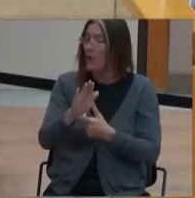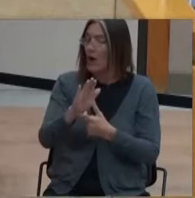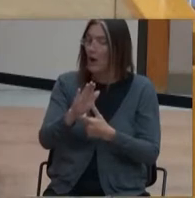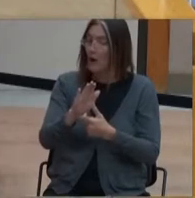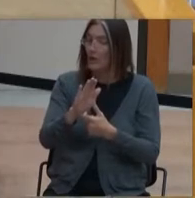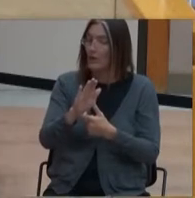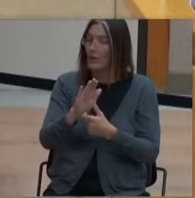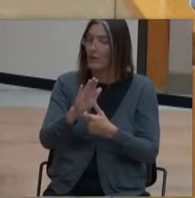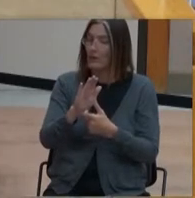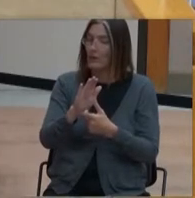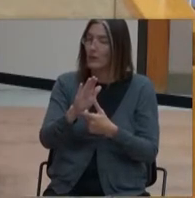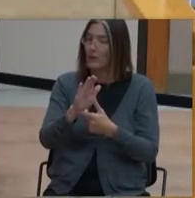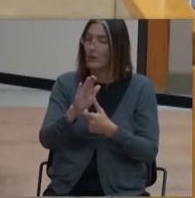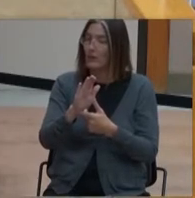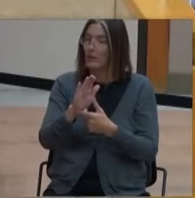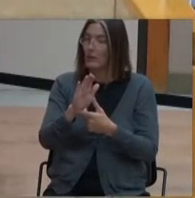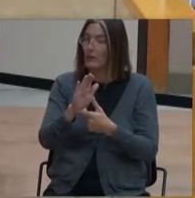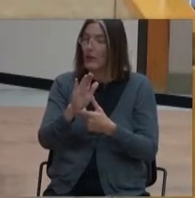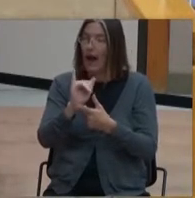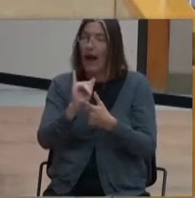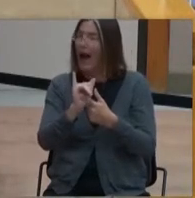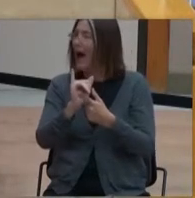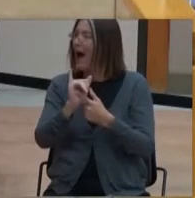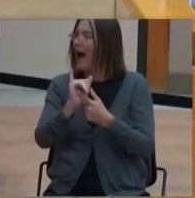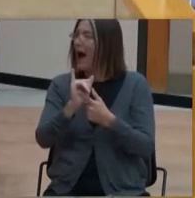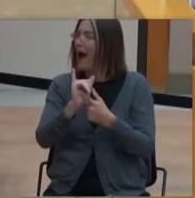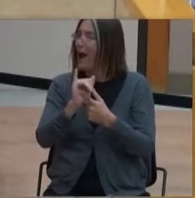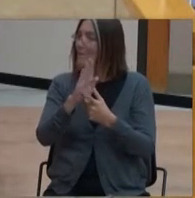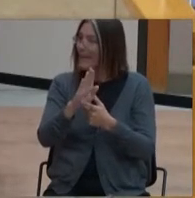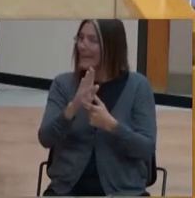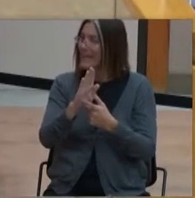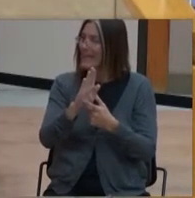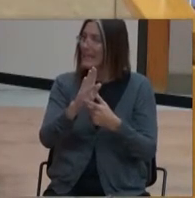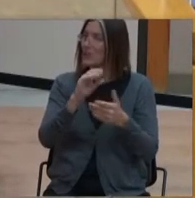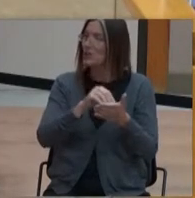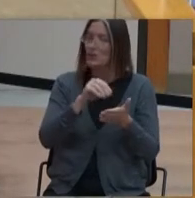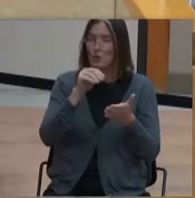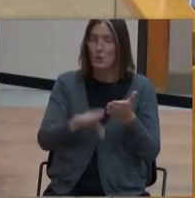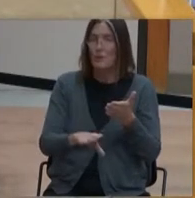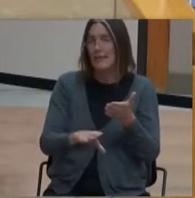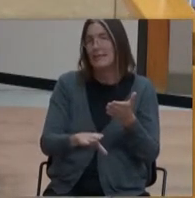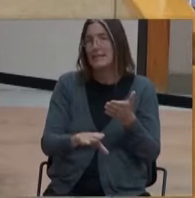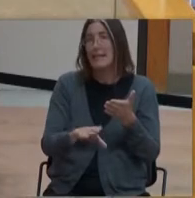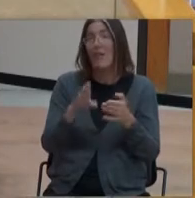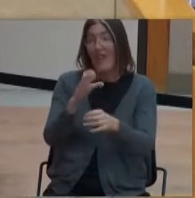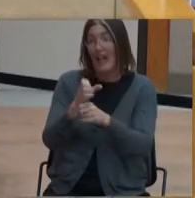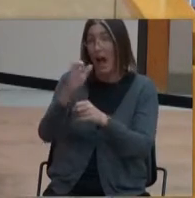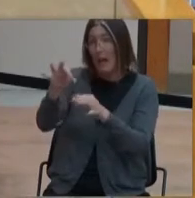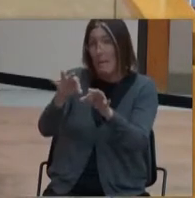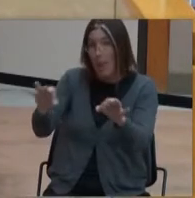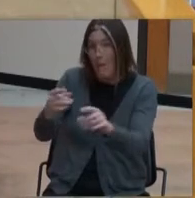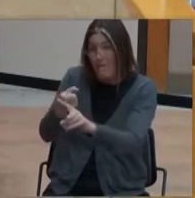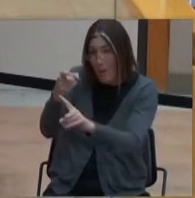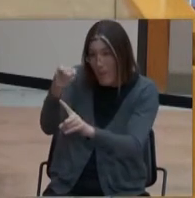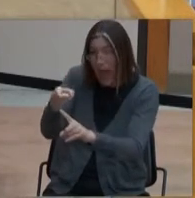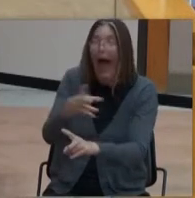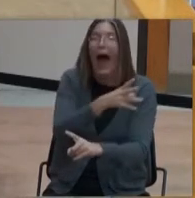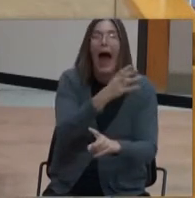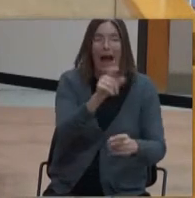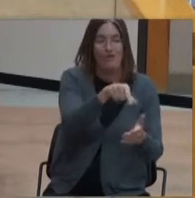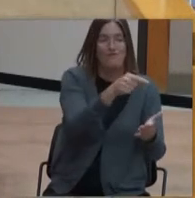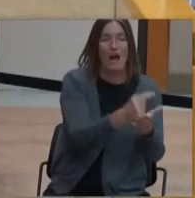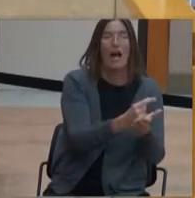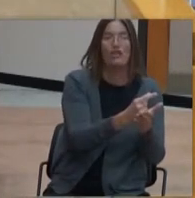in addition to the SAUSD diploma. As a current IB student, these successes have made me extremely proud of the International